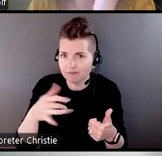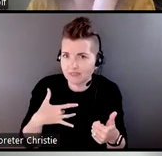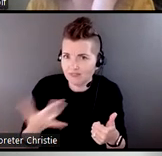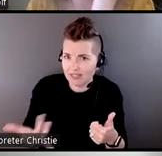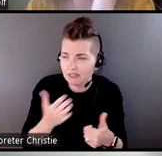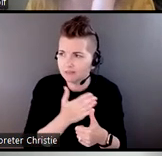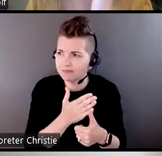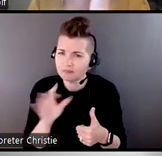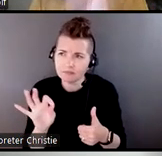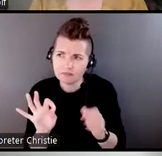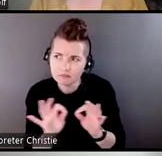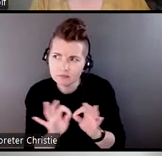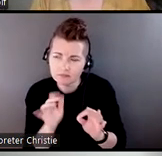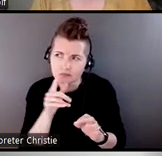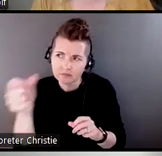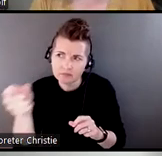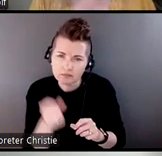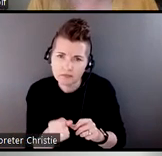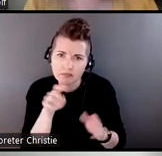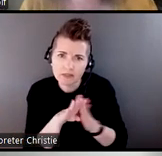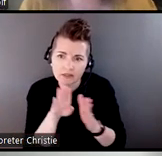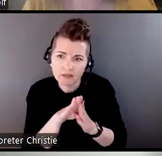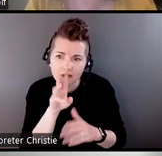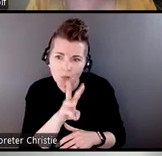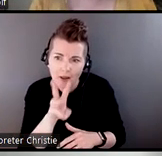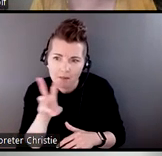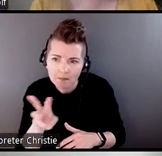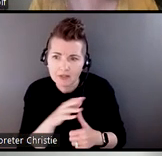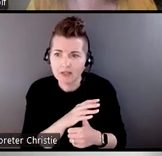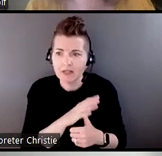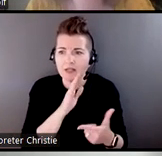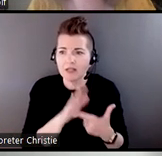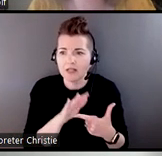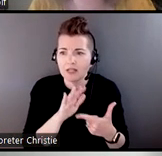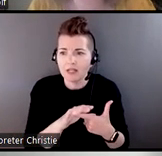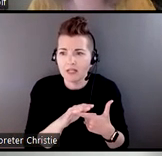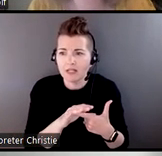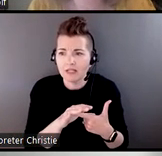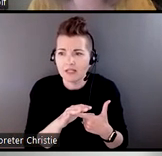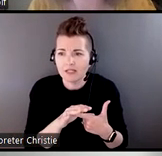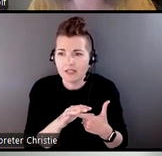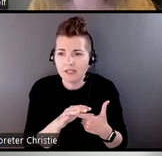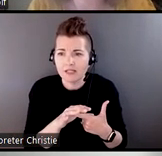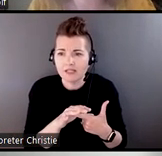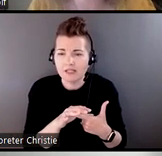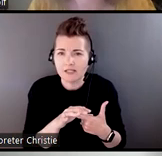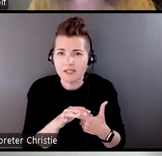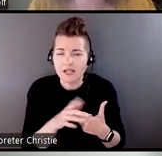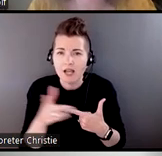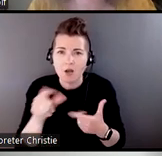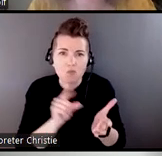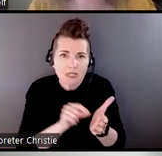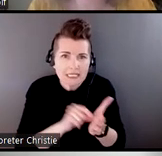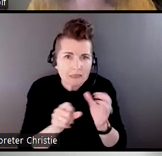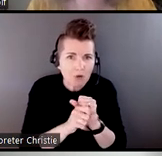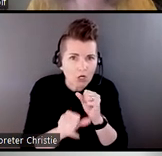that cost? Who are our web developers or our tech people? Are we going to do any print marketing? What would the cost